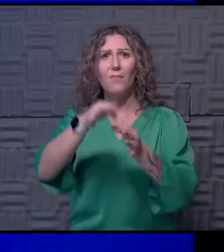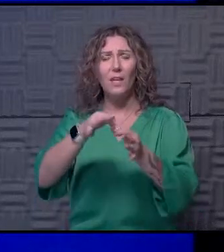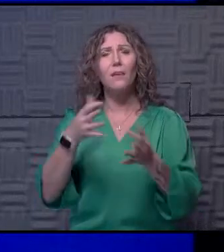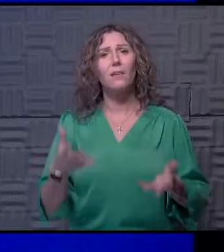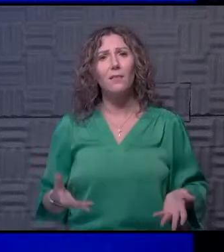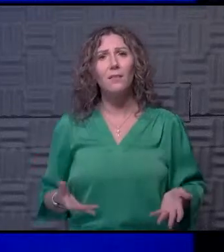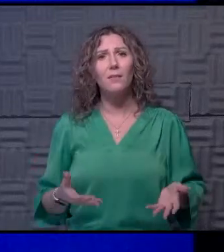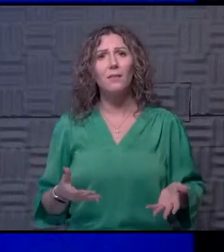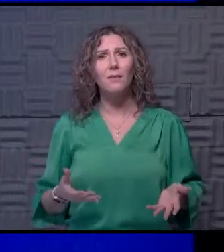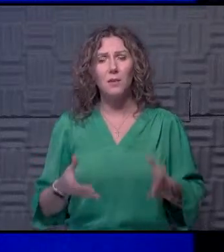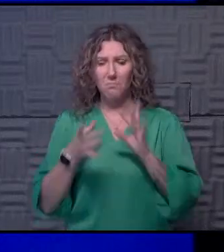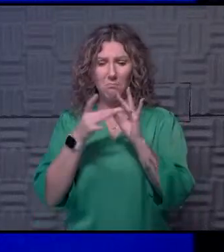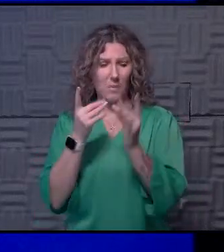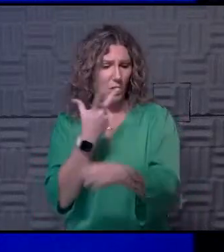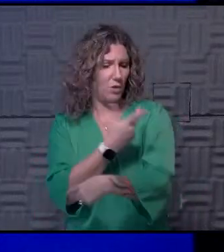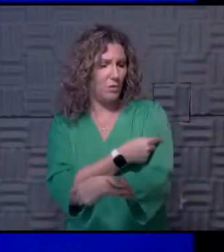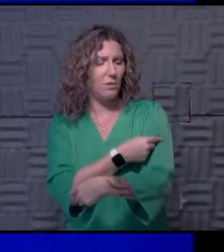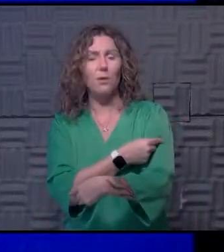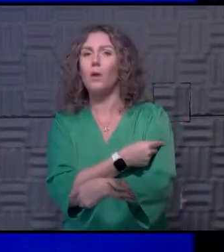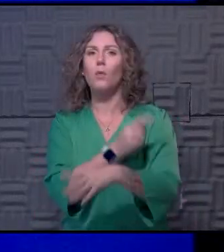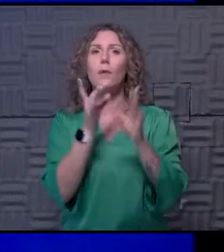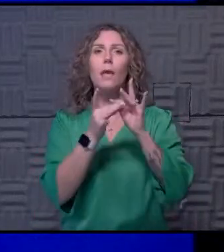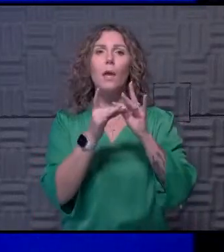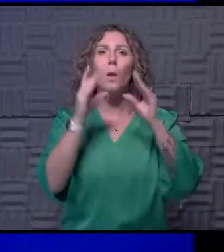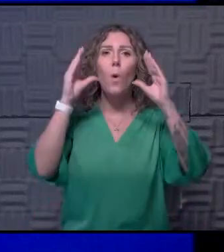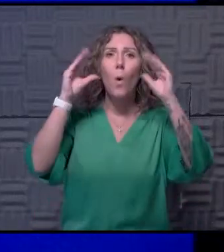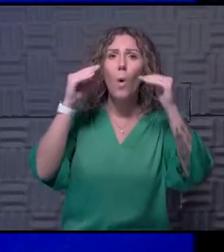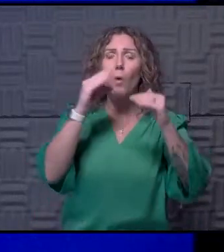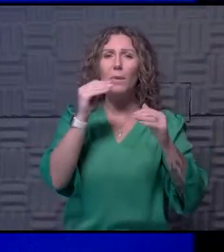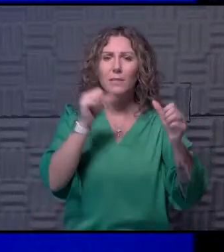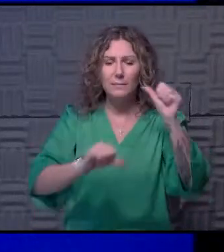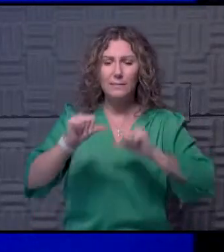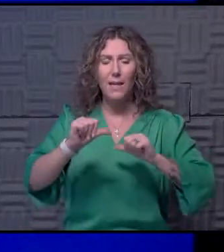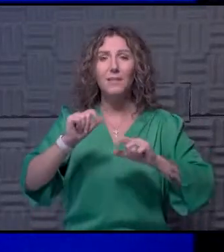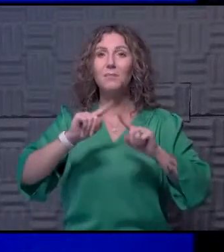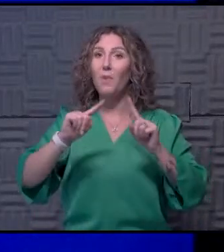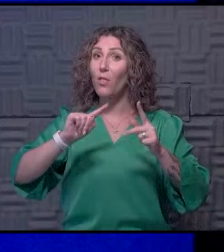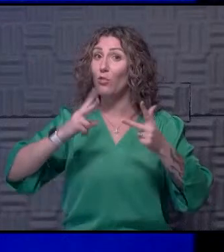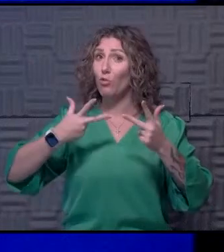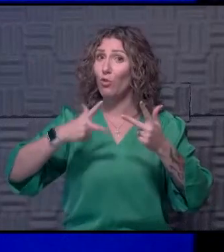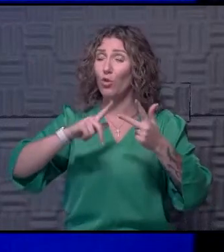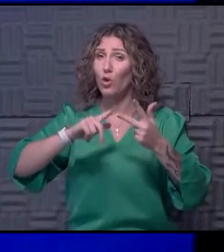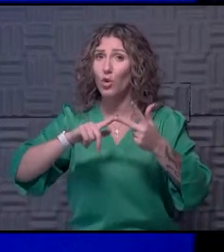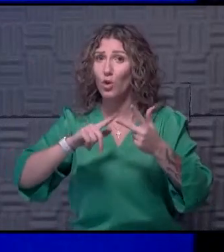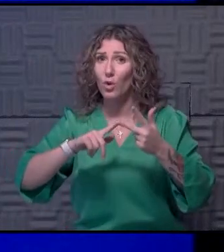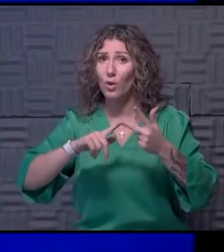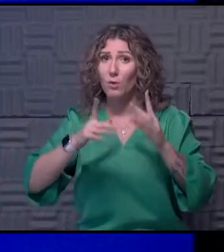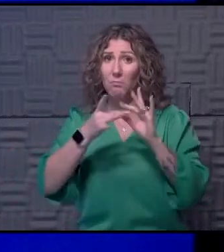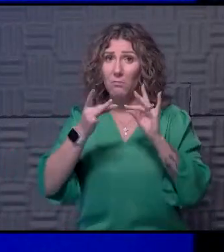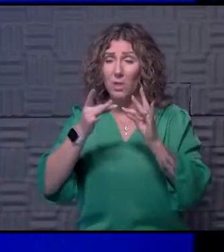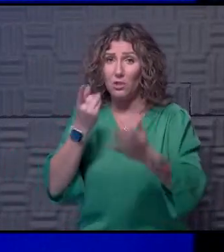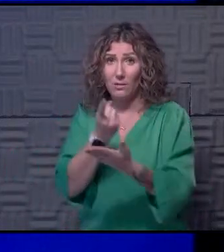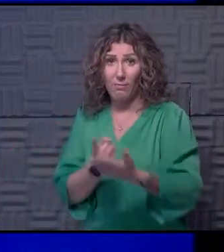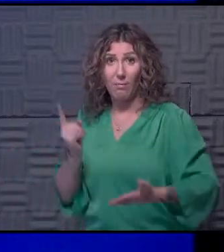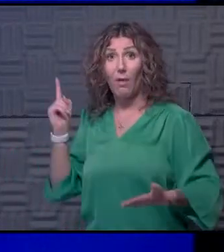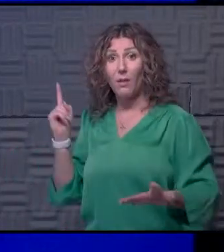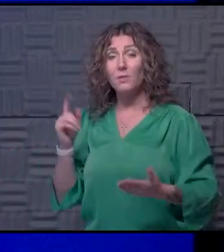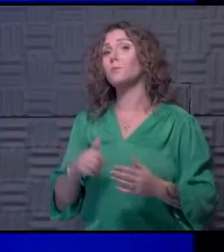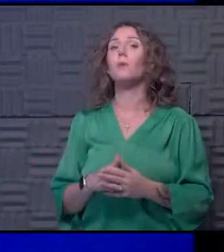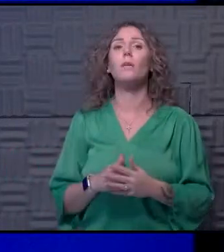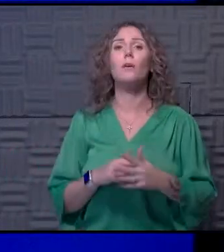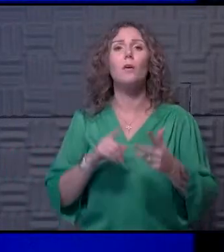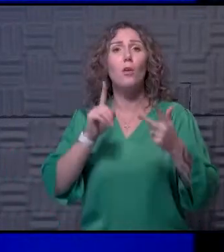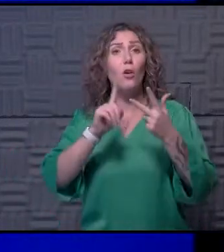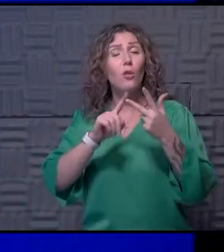vaccine is about hope and science, but really there's that third thread that we mentioned last week. And that